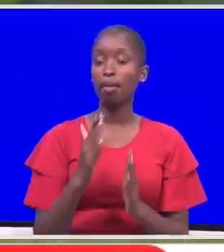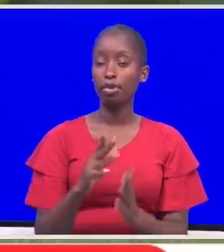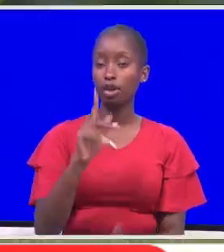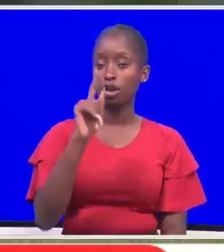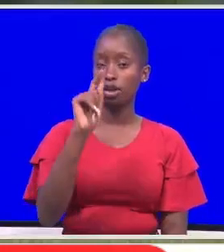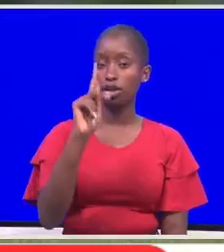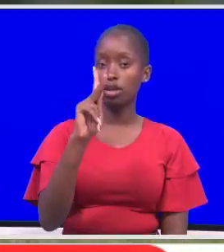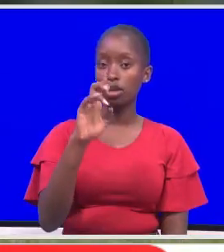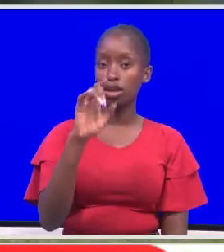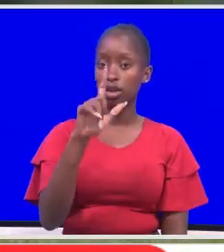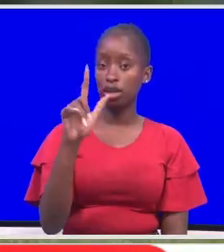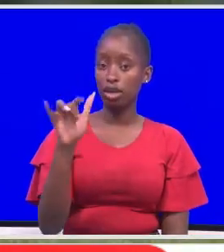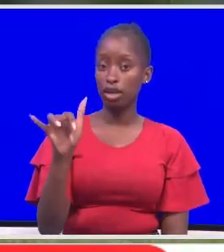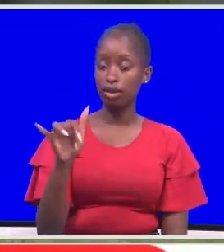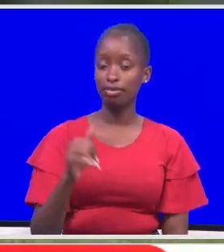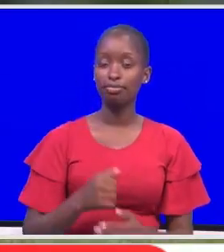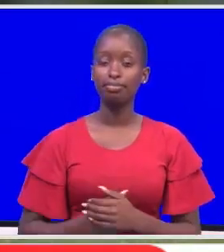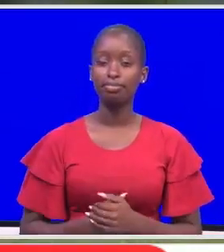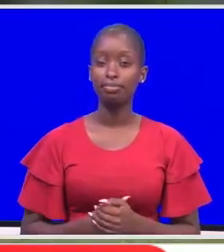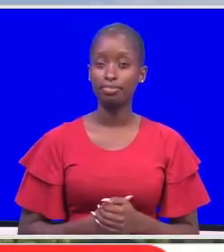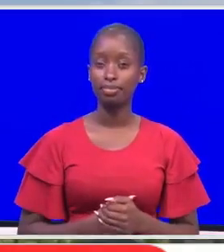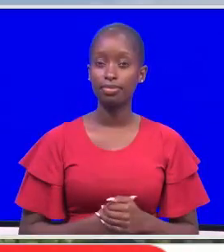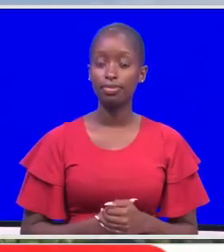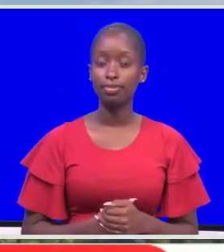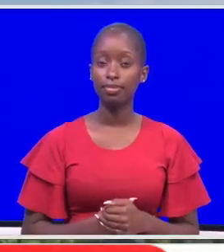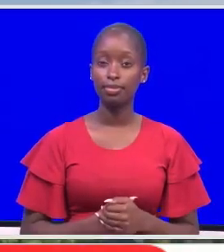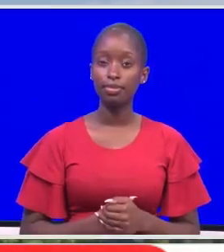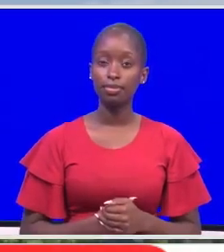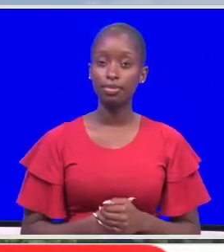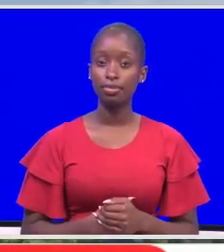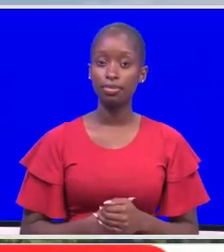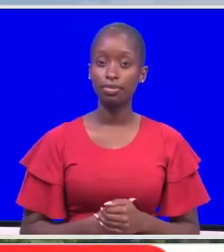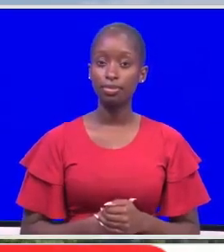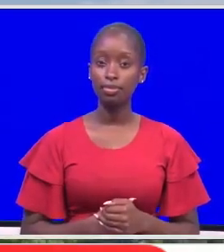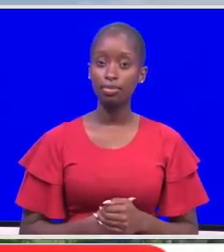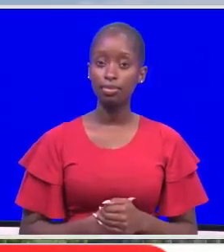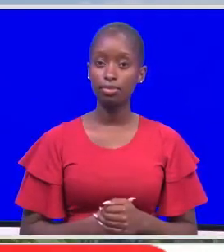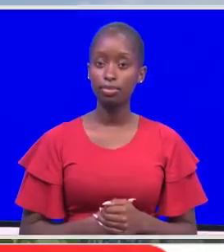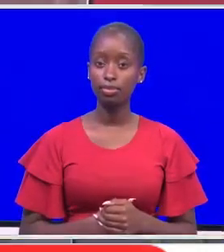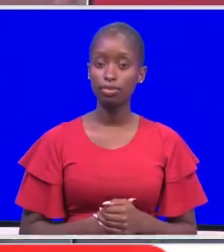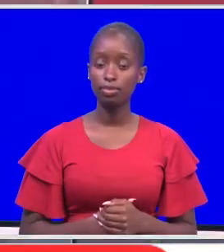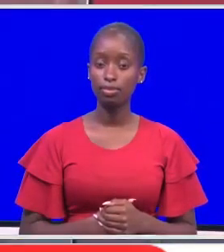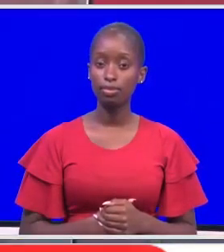Tony Kwalanda, TV 47 Sports.